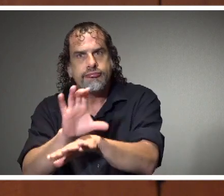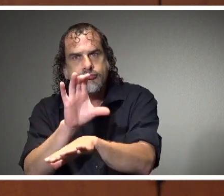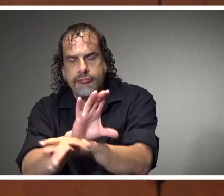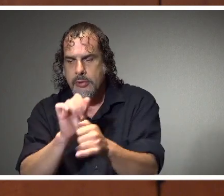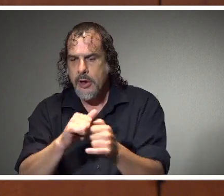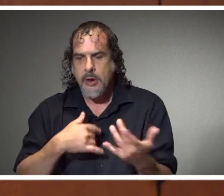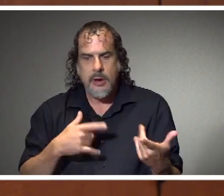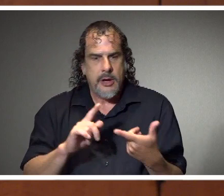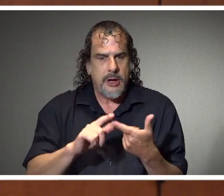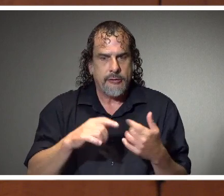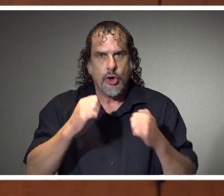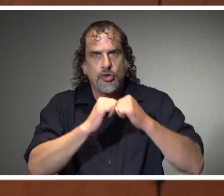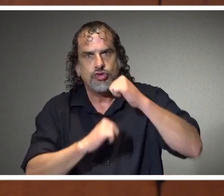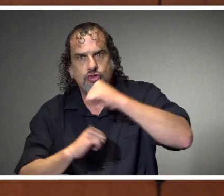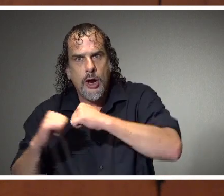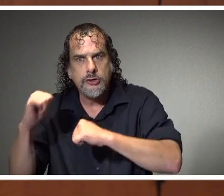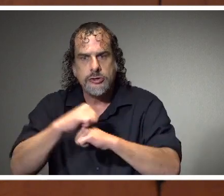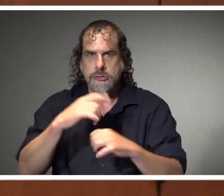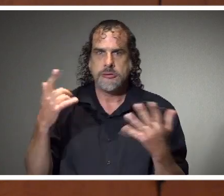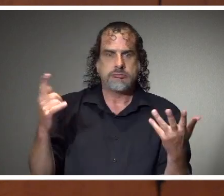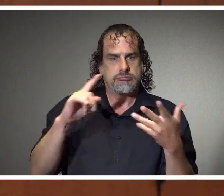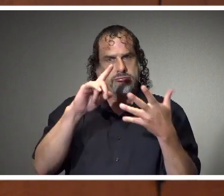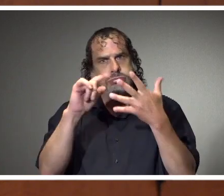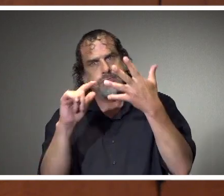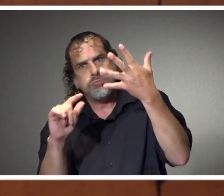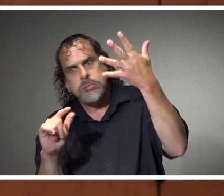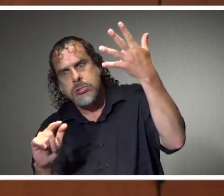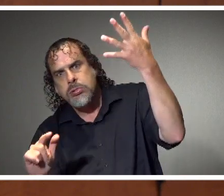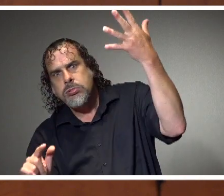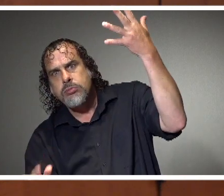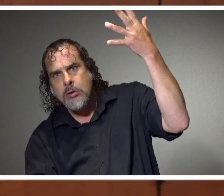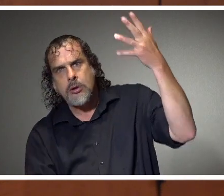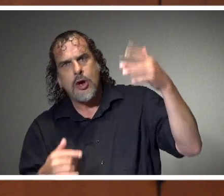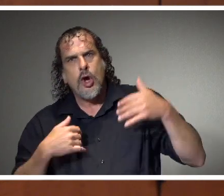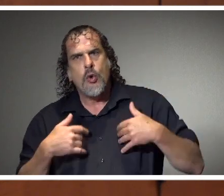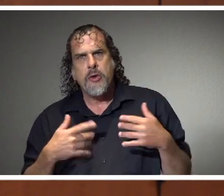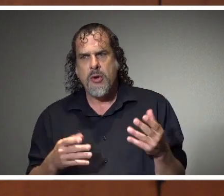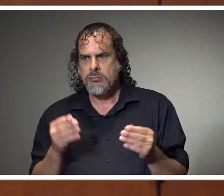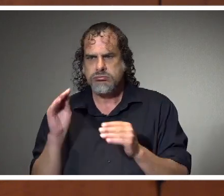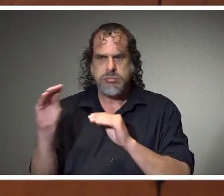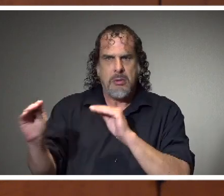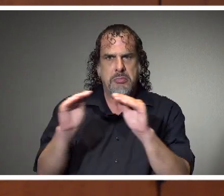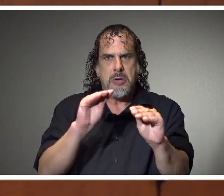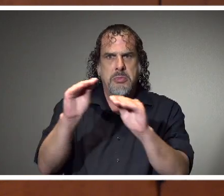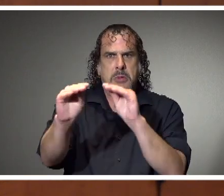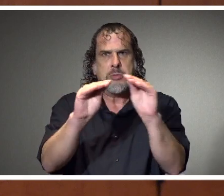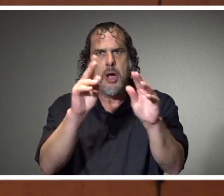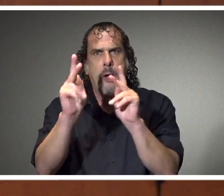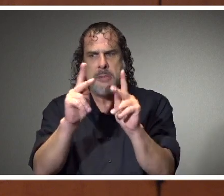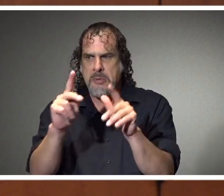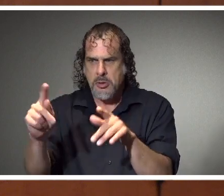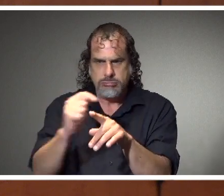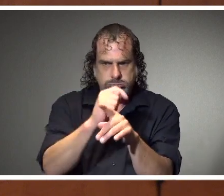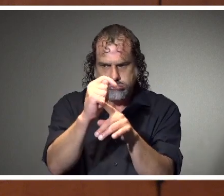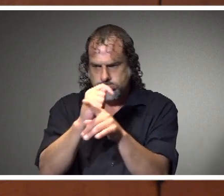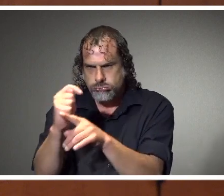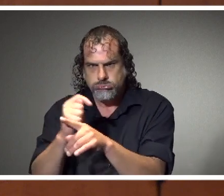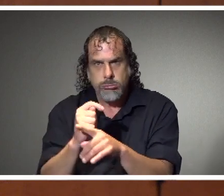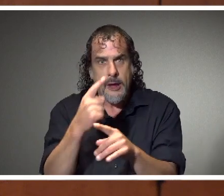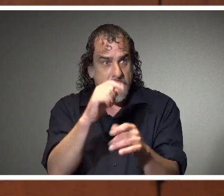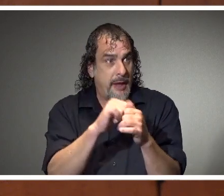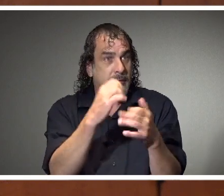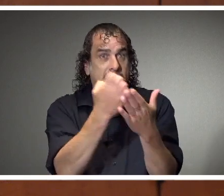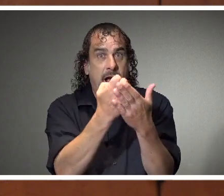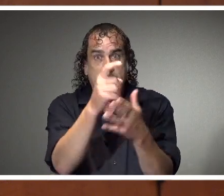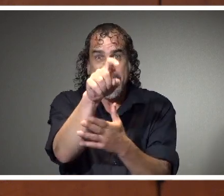in construction. We want to direct Mississippians of all ages towards the career pathways that are demanded by the economy